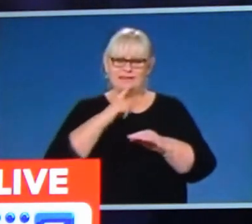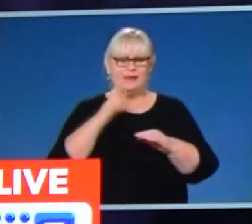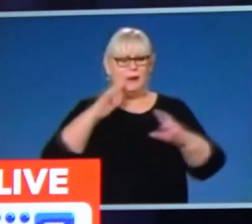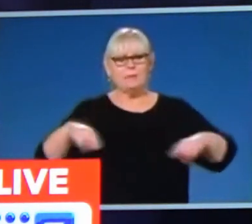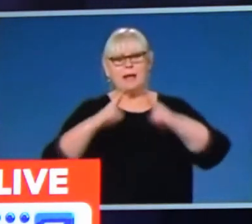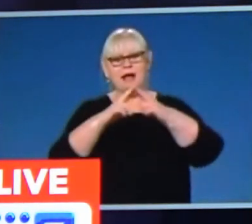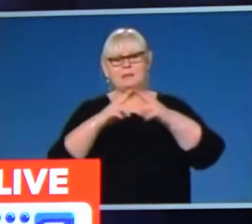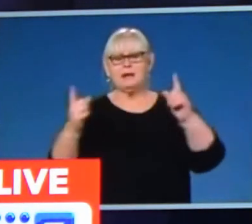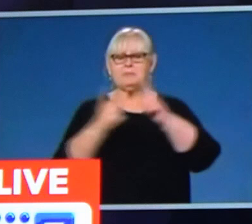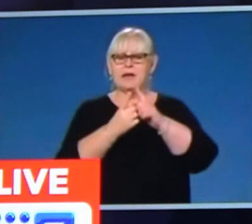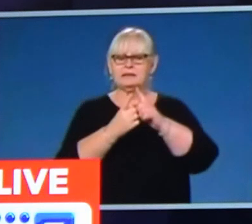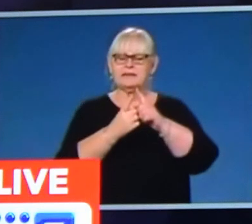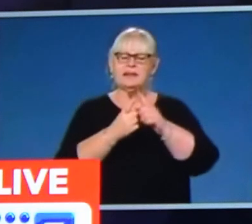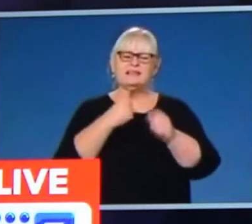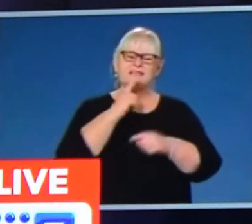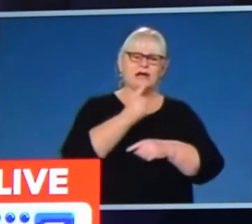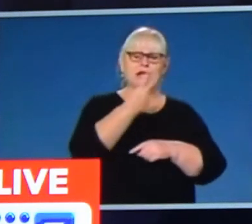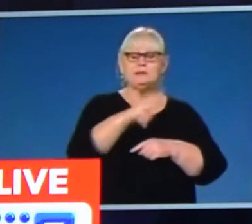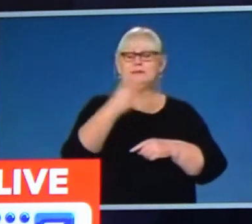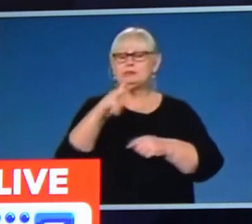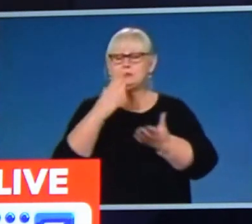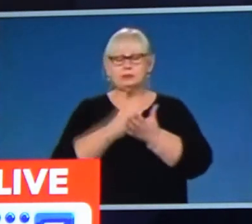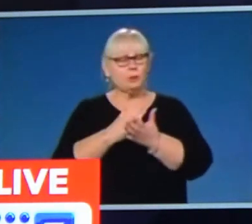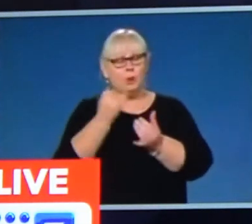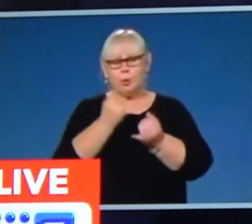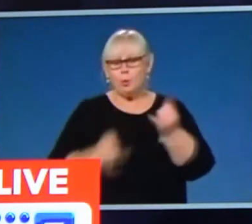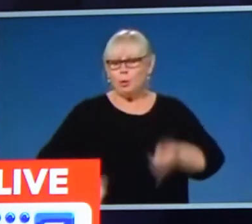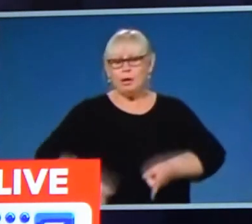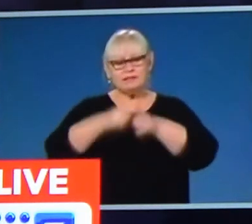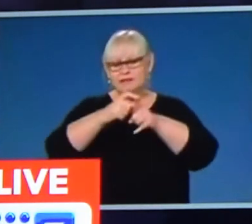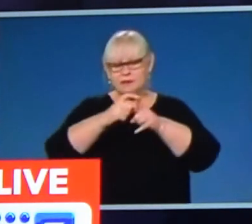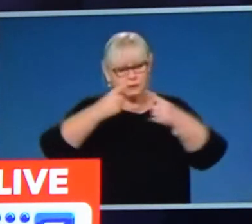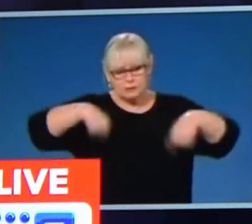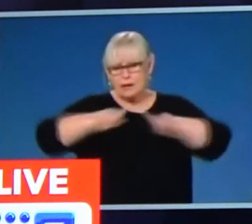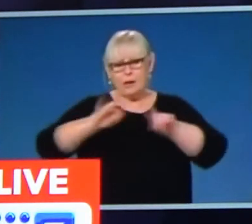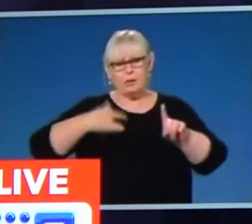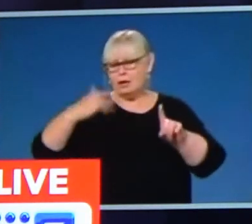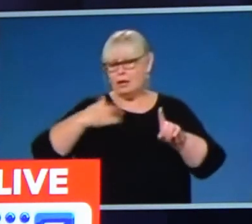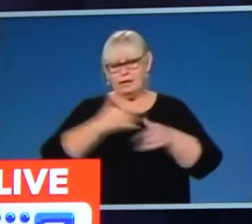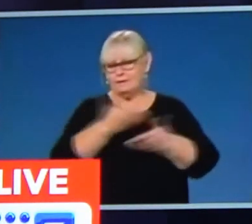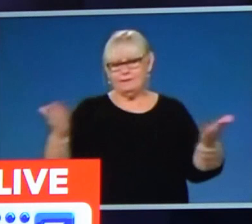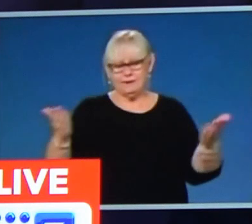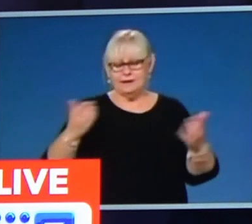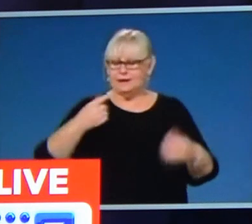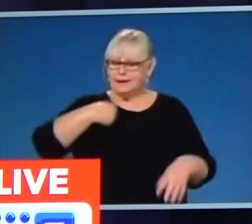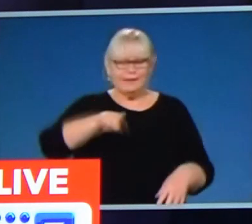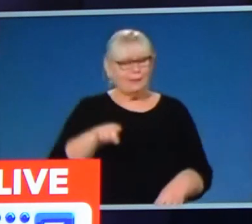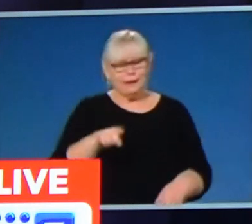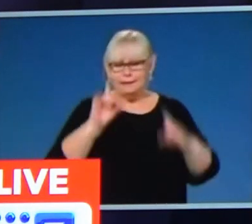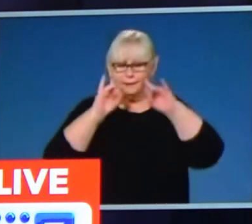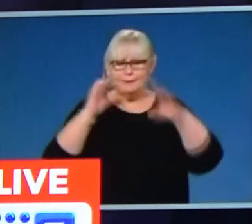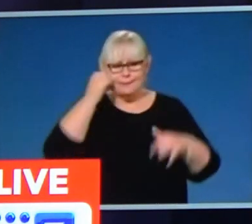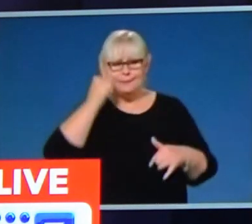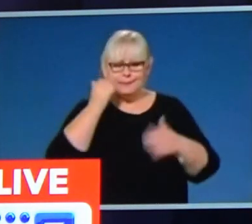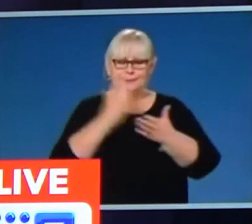that 2020 was going to be one of the most difficult in the lives of all of Australians. And this week has